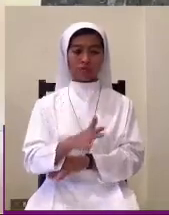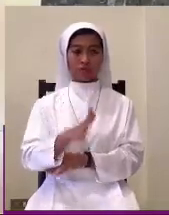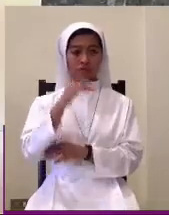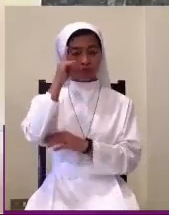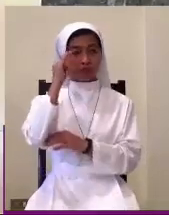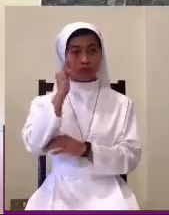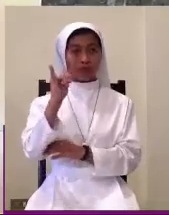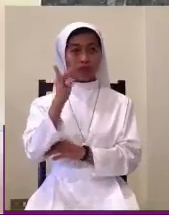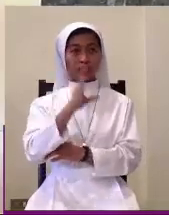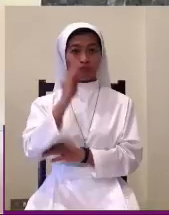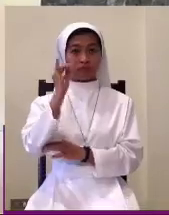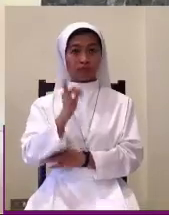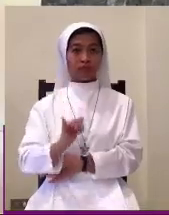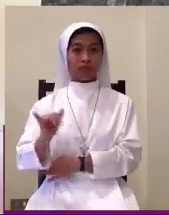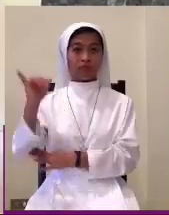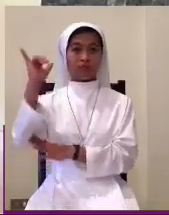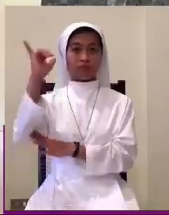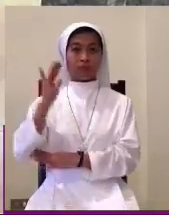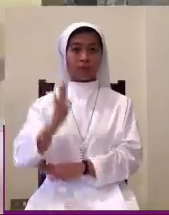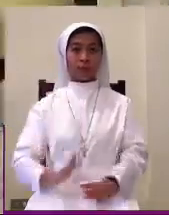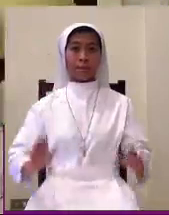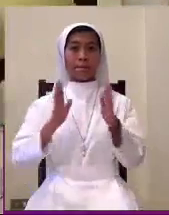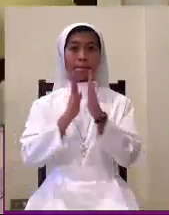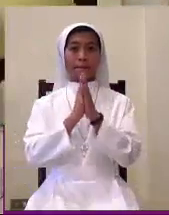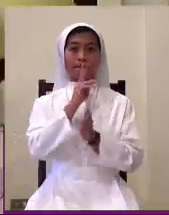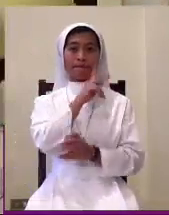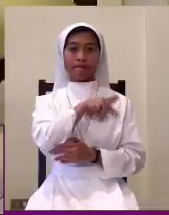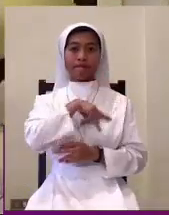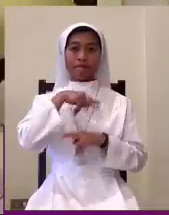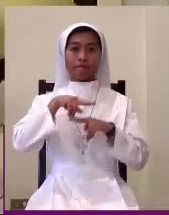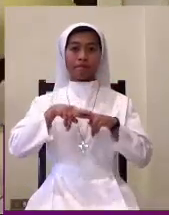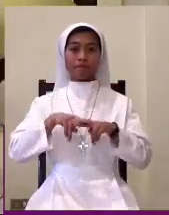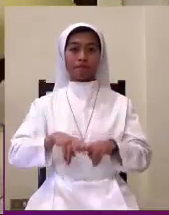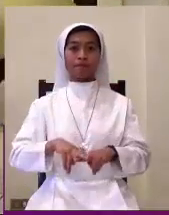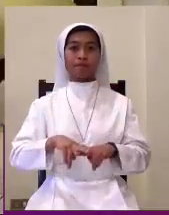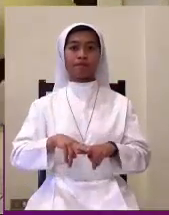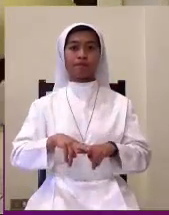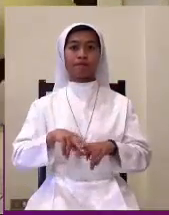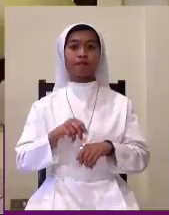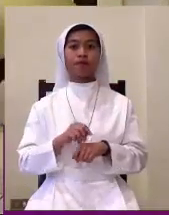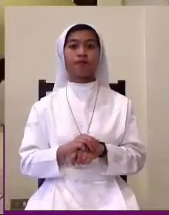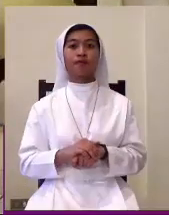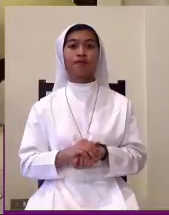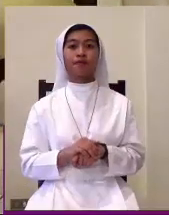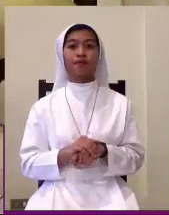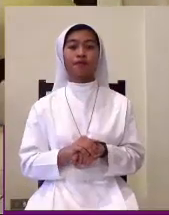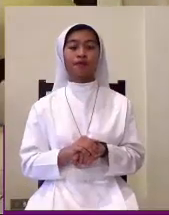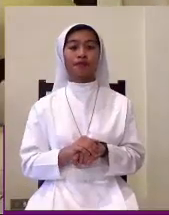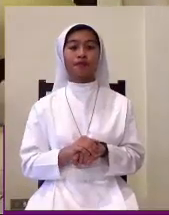forever and ever. Amen. Please be seated for the liturgy of the word.